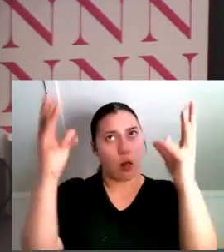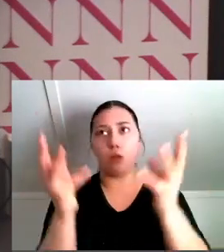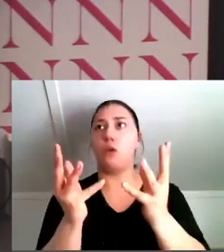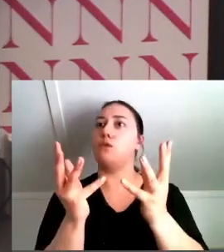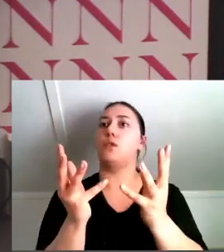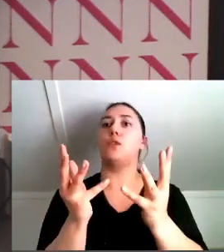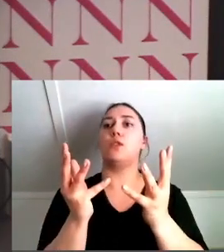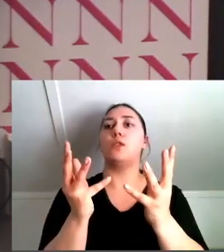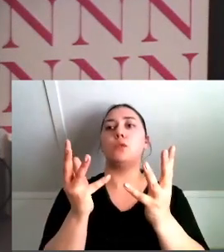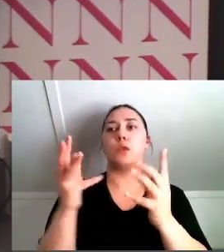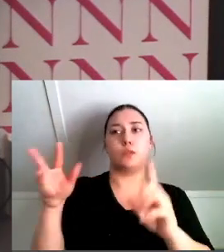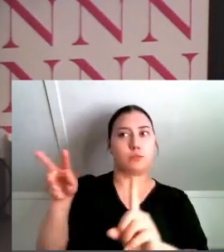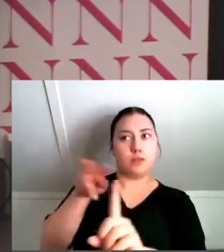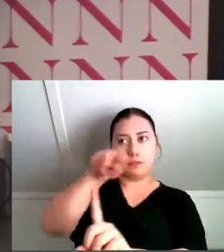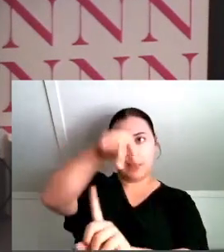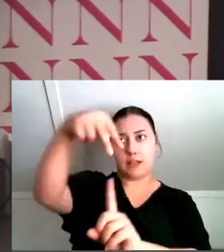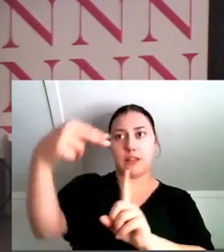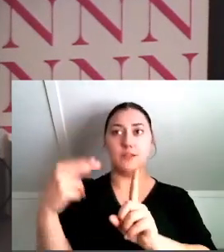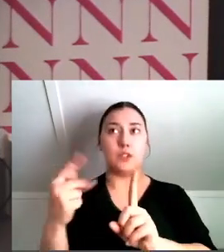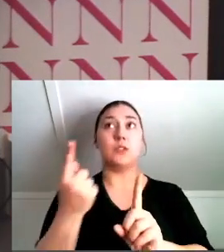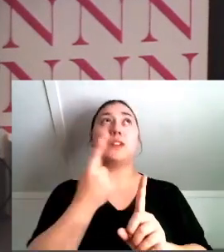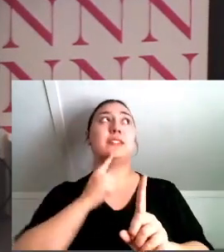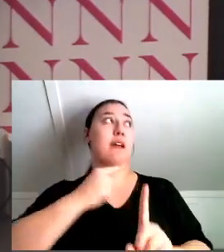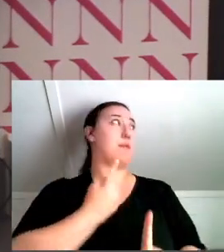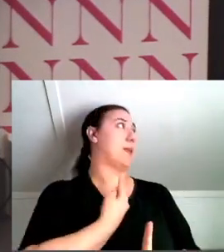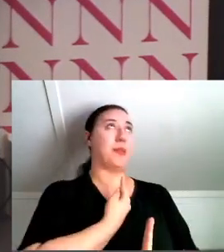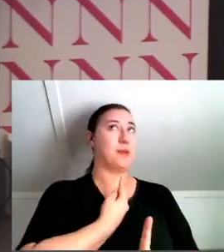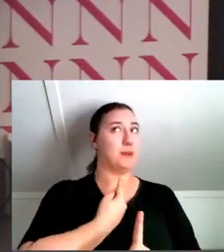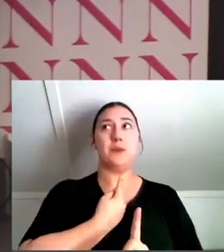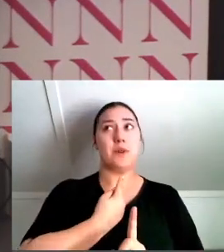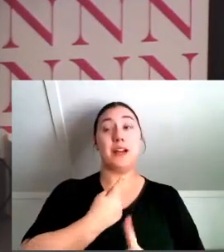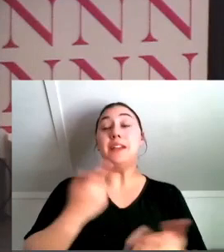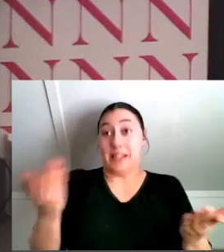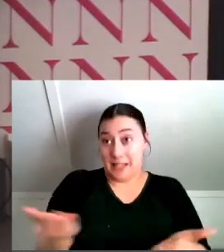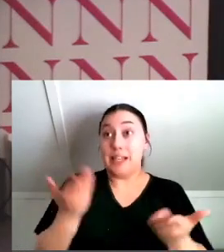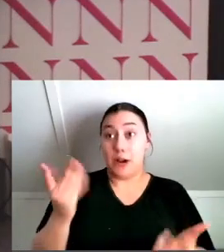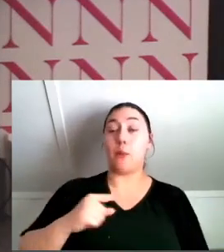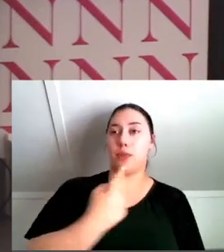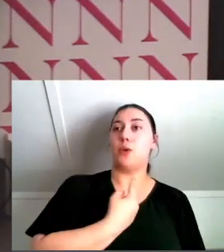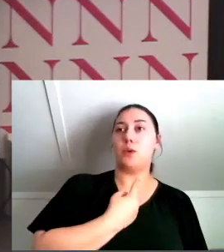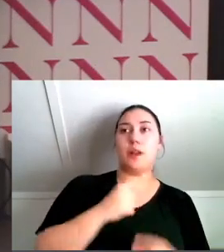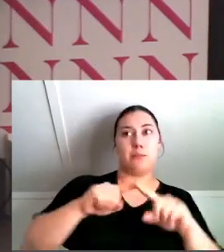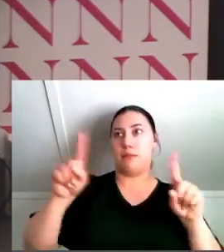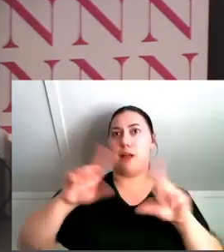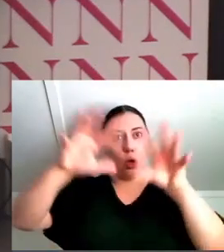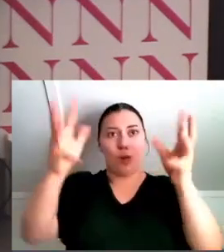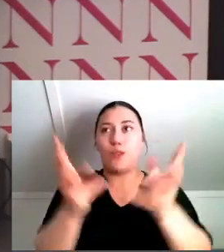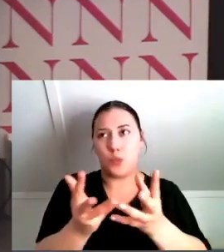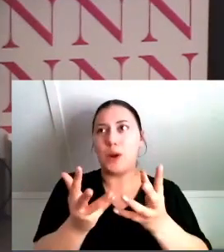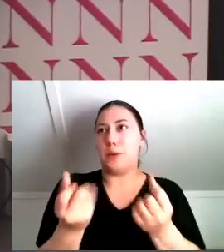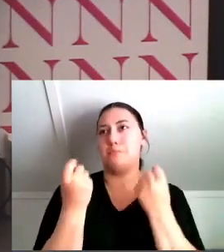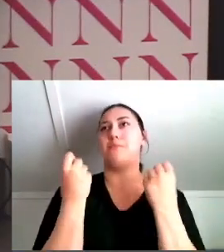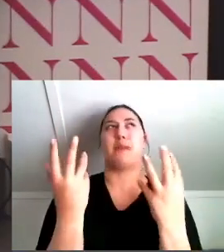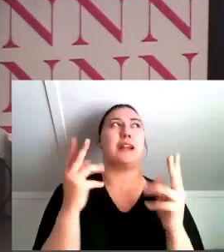I could always say, like, I'm not the only person doing this. Only person doing it here, but not the only person doing it, right? Like, you